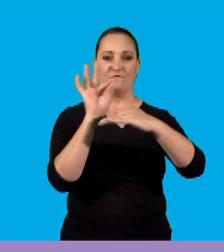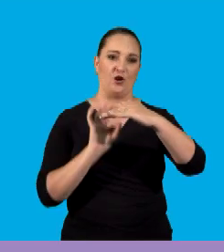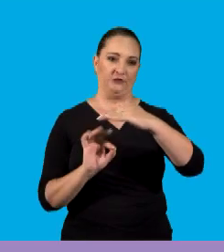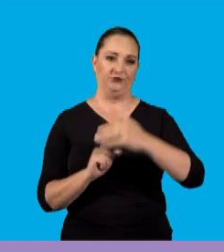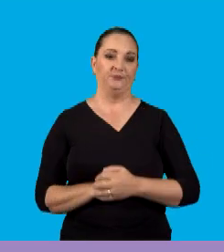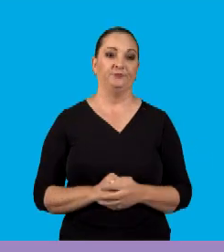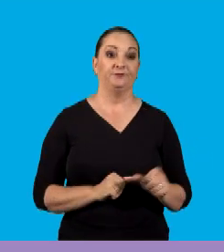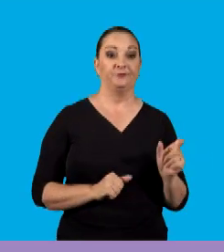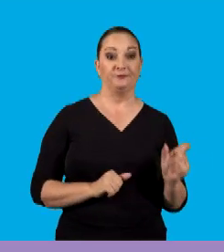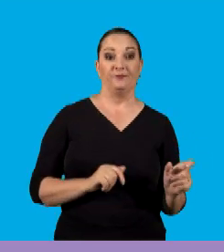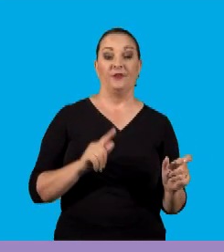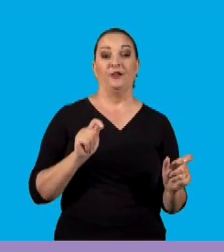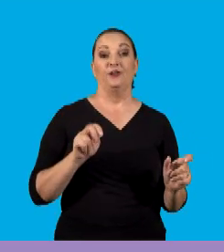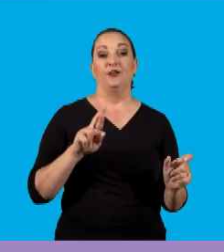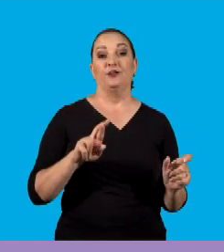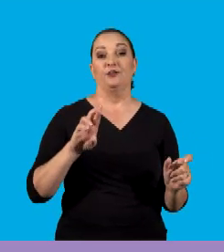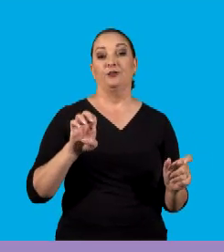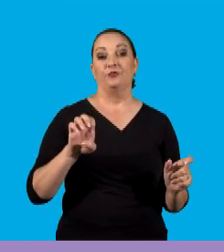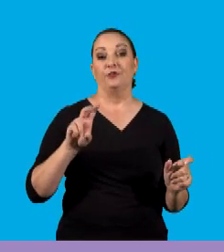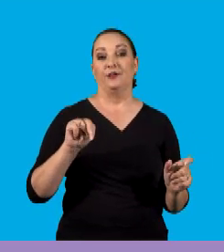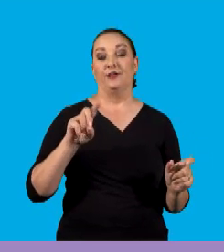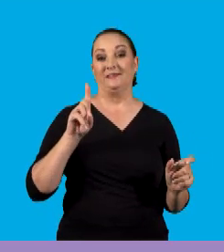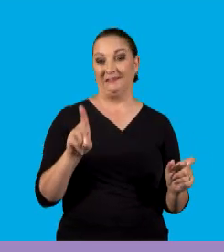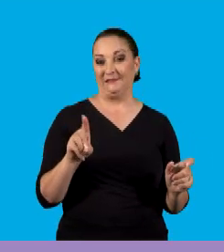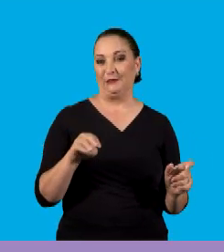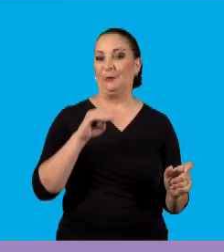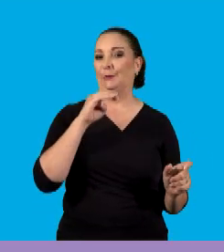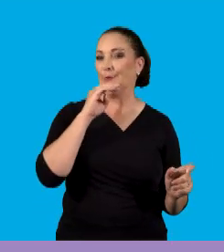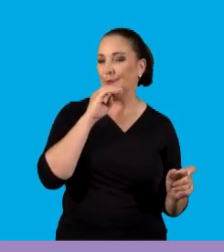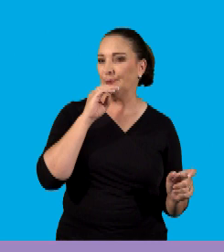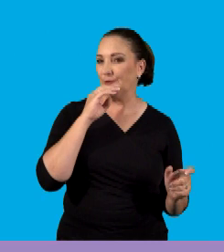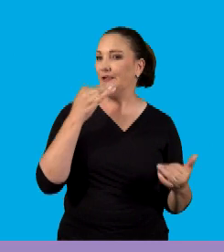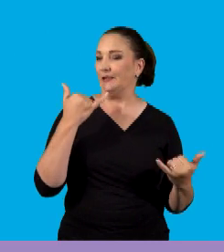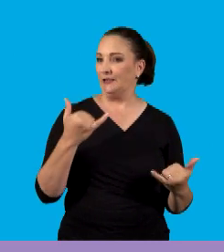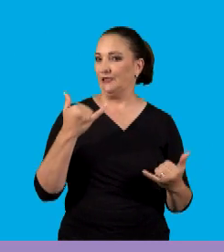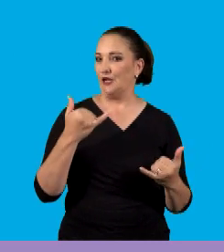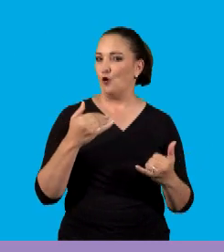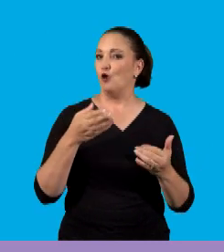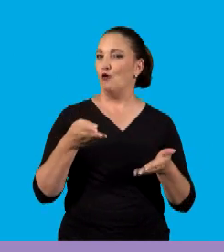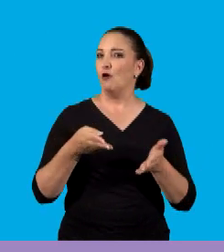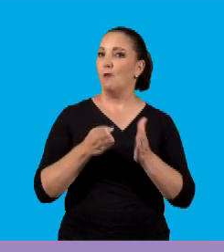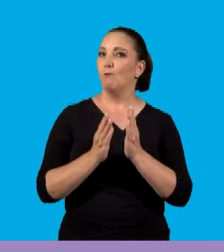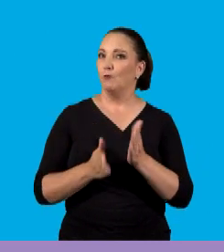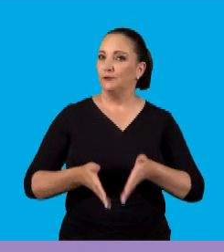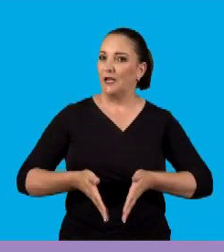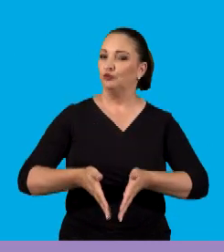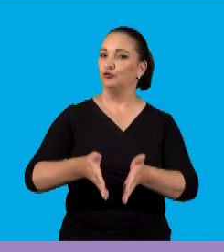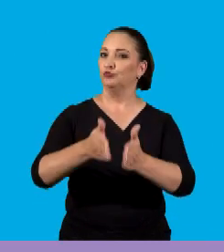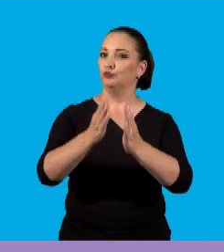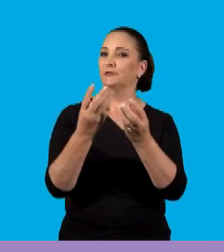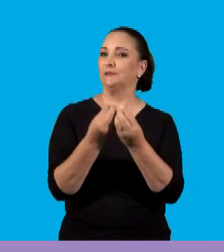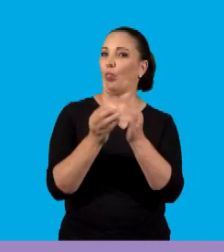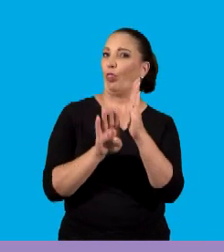include fractions. Then lastly, we are going to look at trend, and that is a general direction in which something